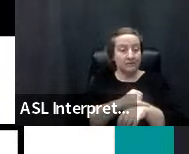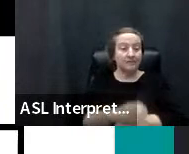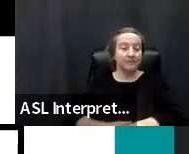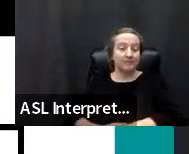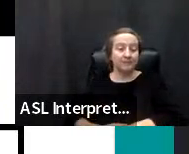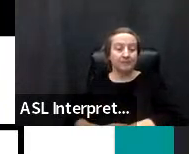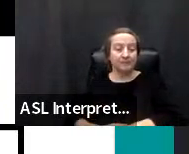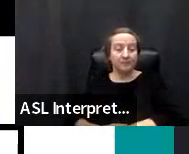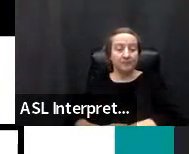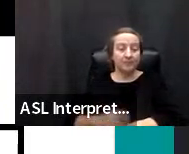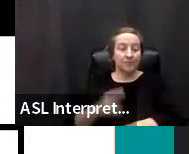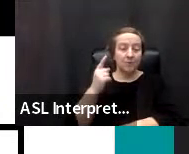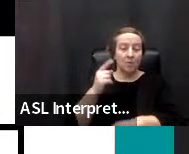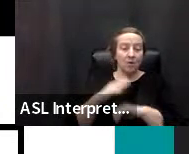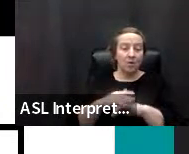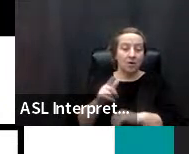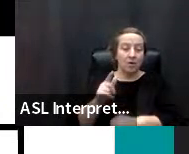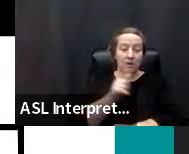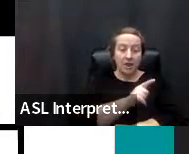The one on the left